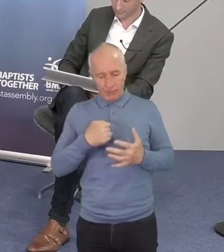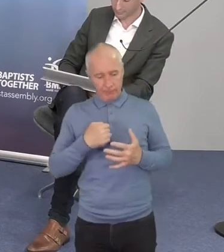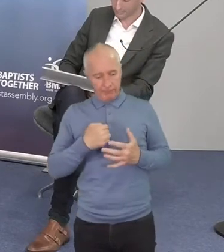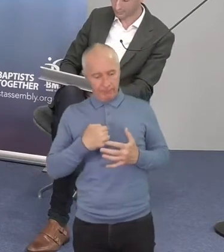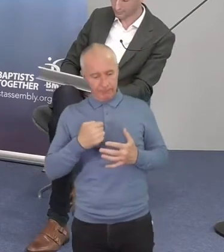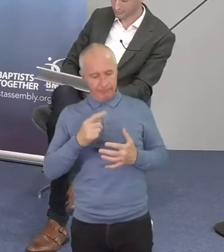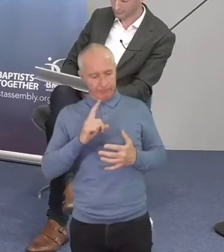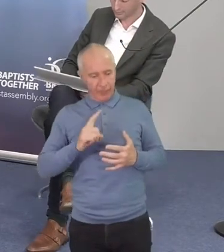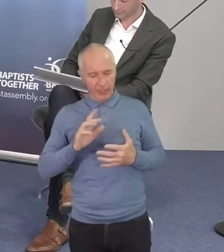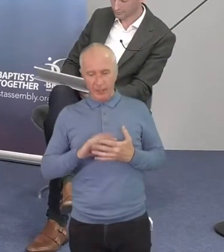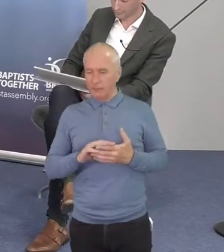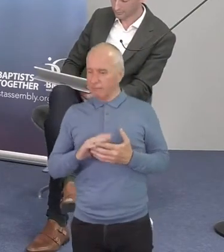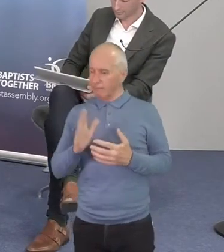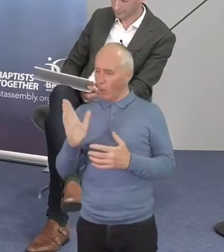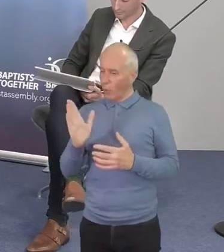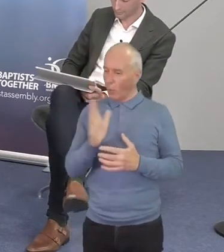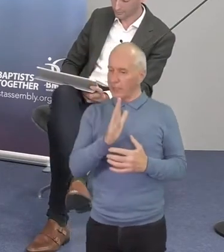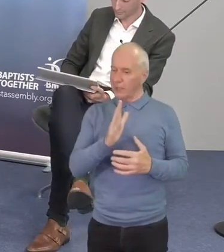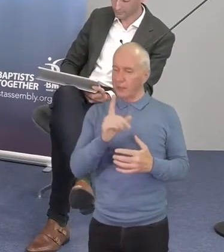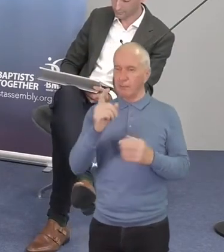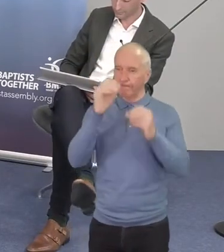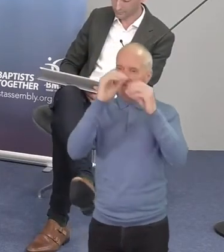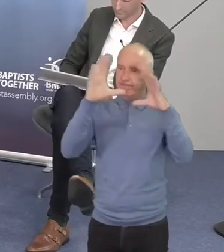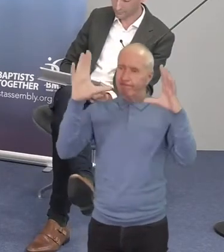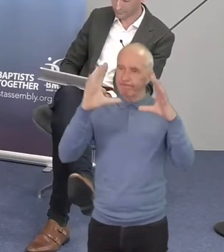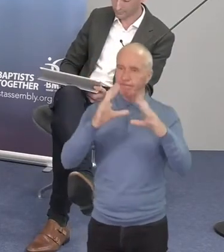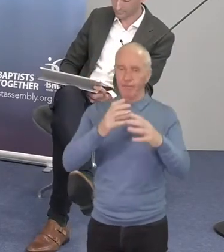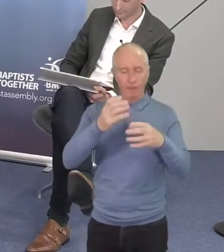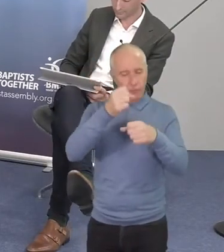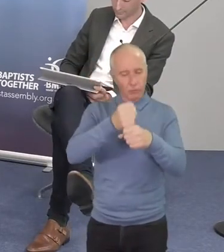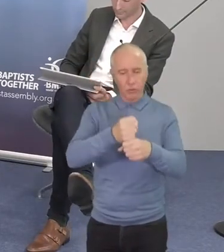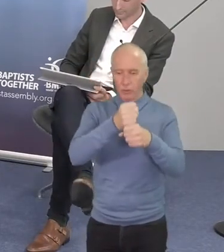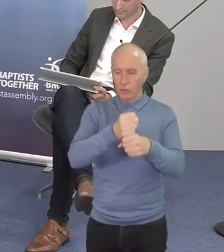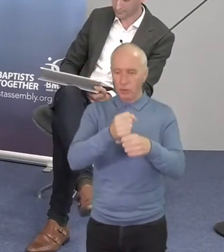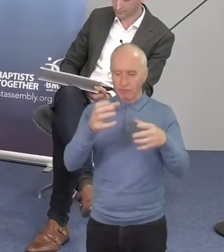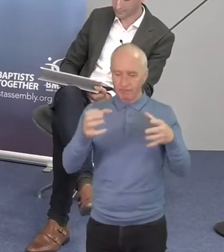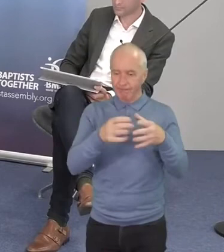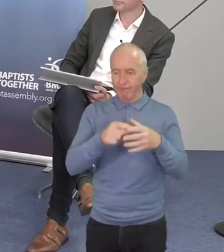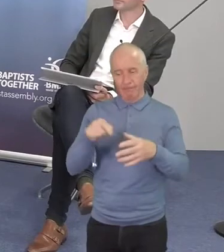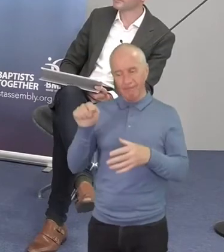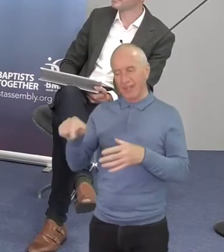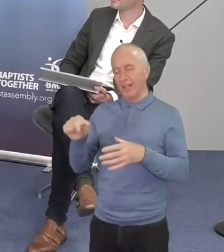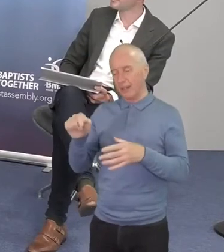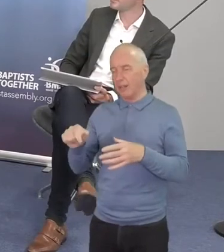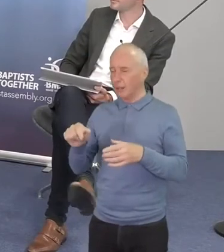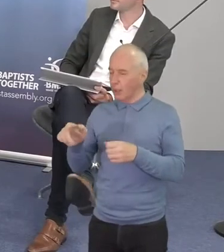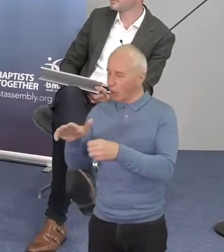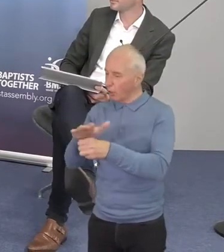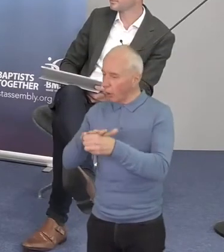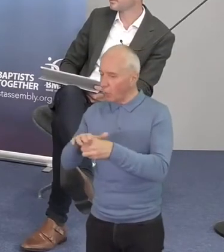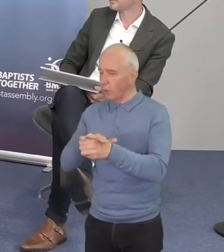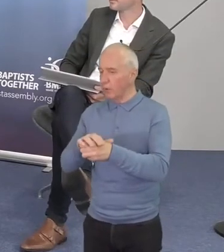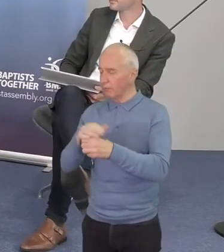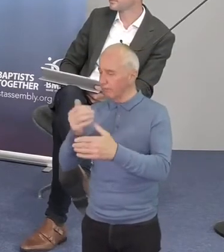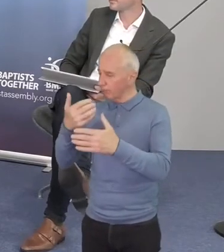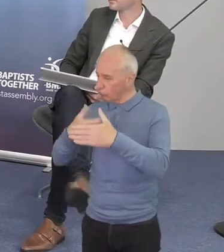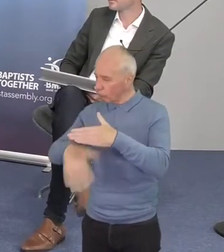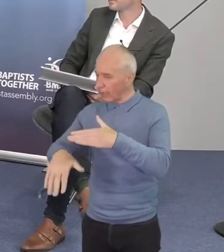with a Western idea of churches. They are local, grassroots,